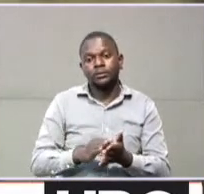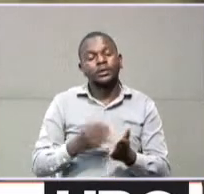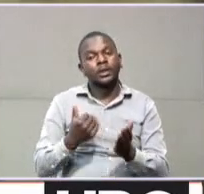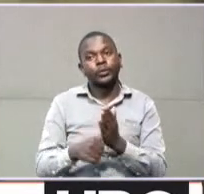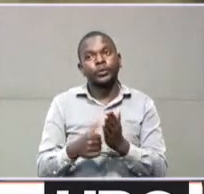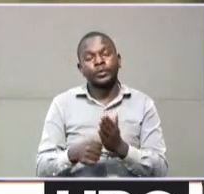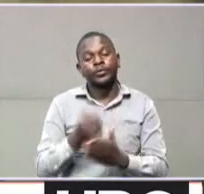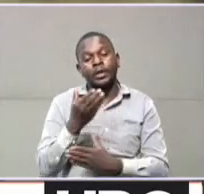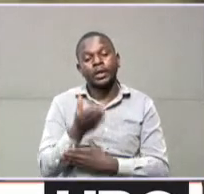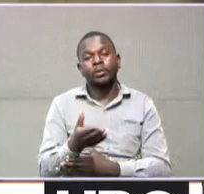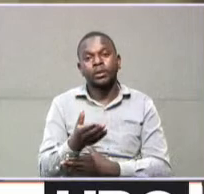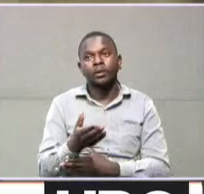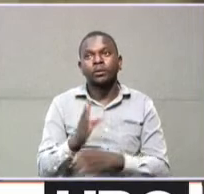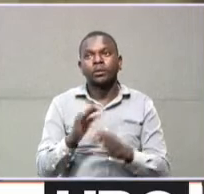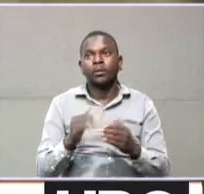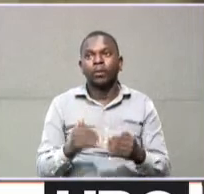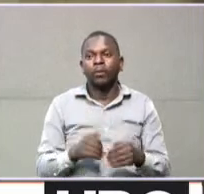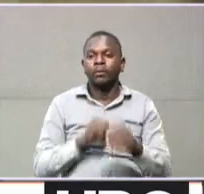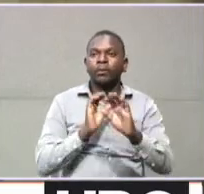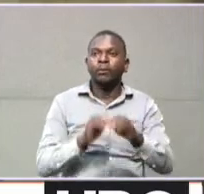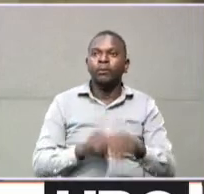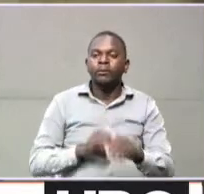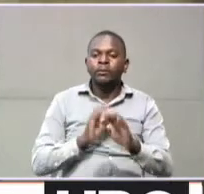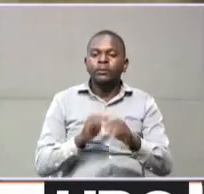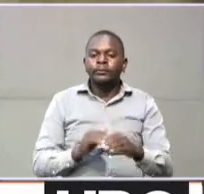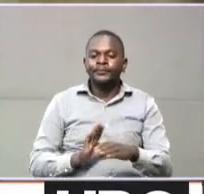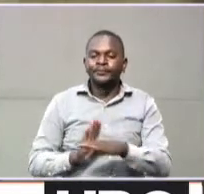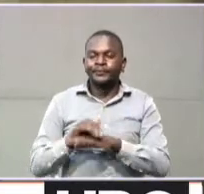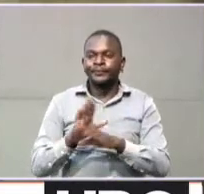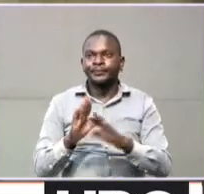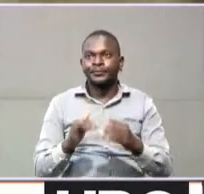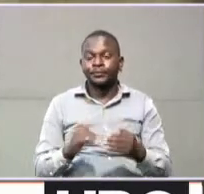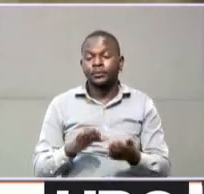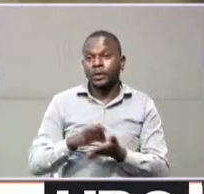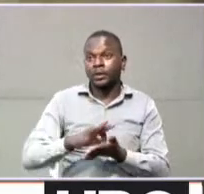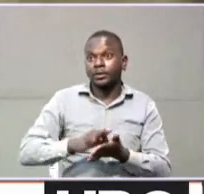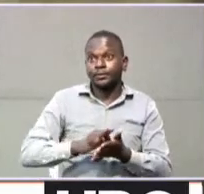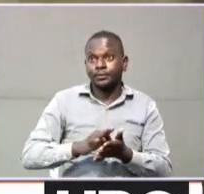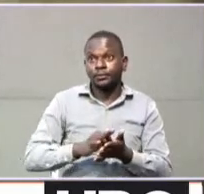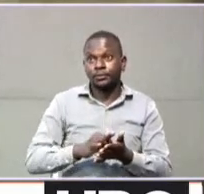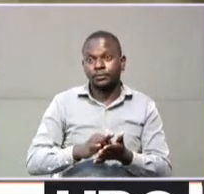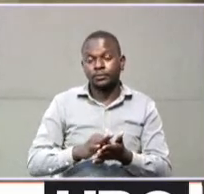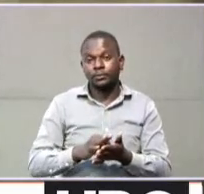we are having in the agriculture interventions seeds and seedlings